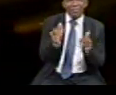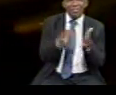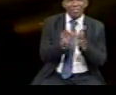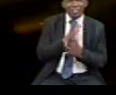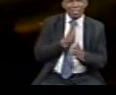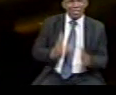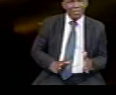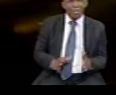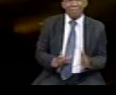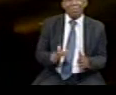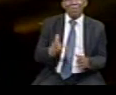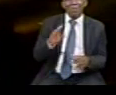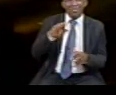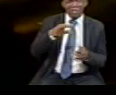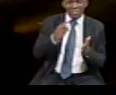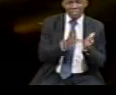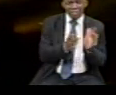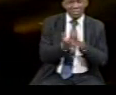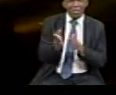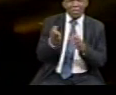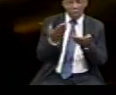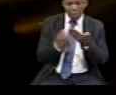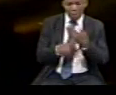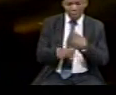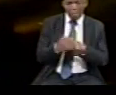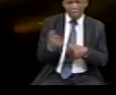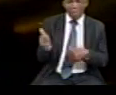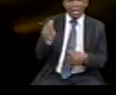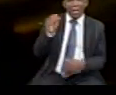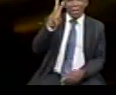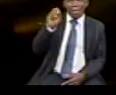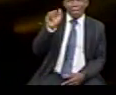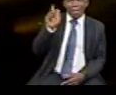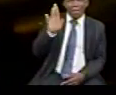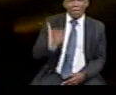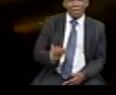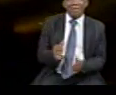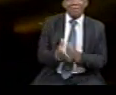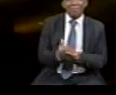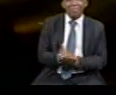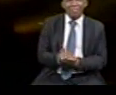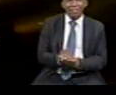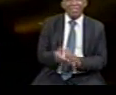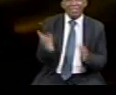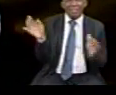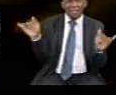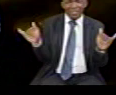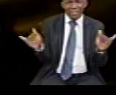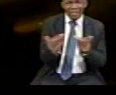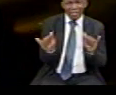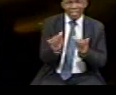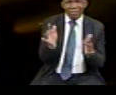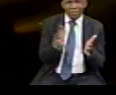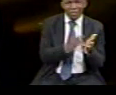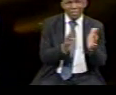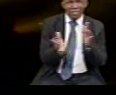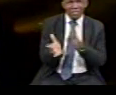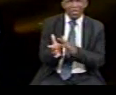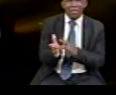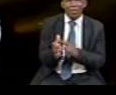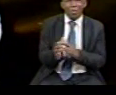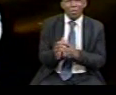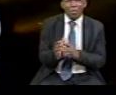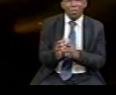Mary. Not Jesus born in a village, who later manifested himself and claimed to be Jesus. Jesus, this same Jesus,